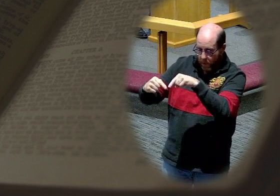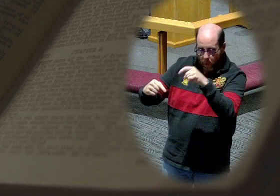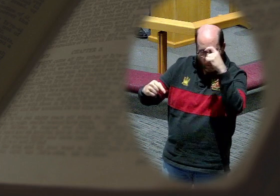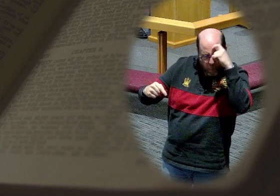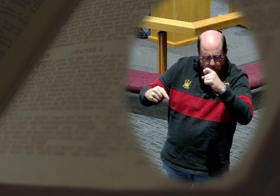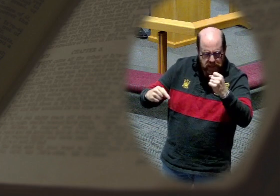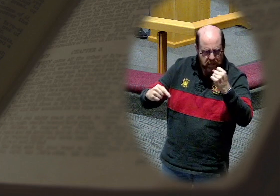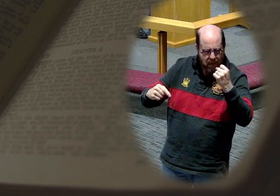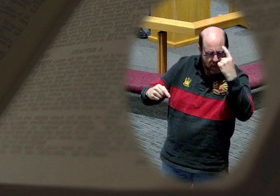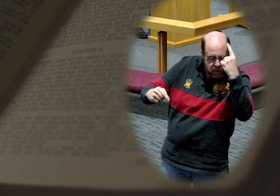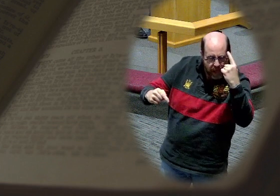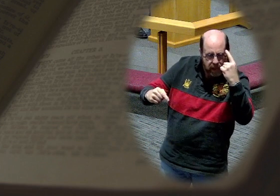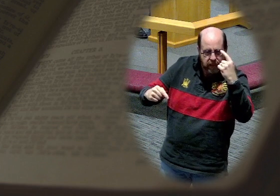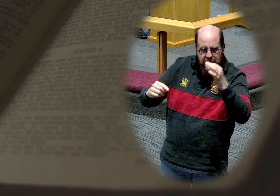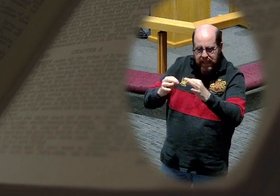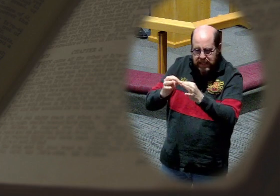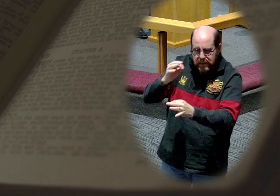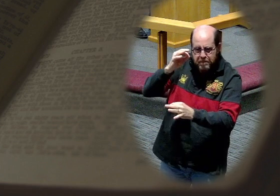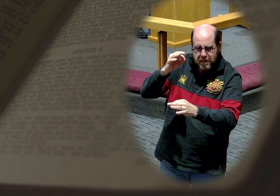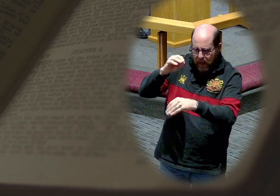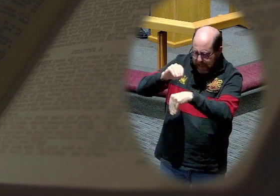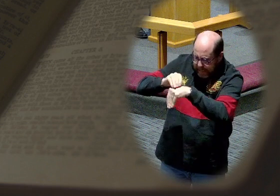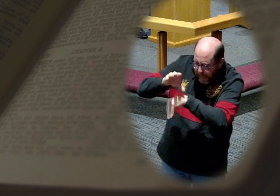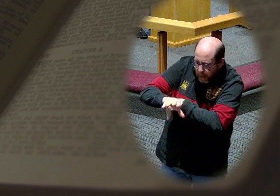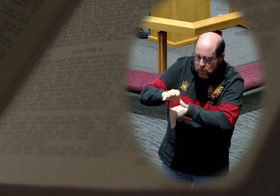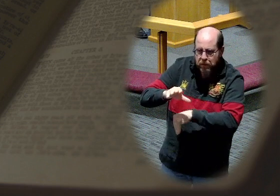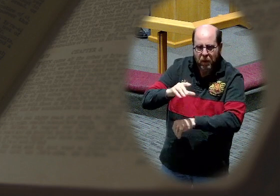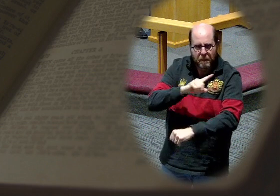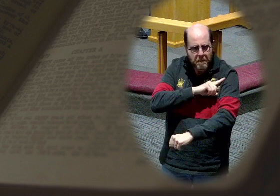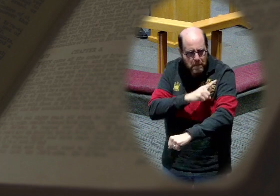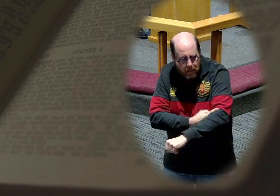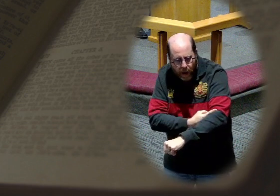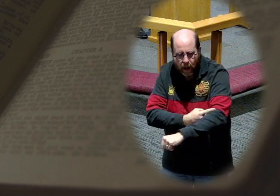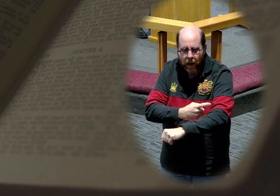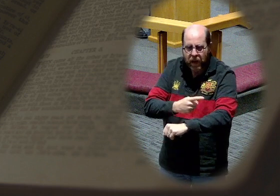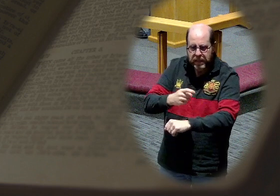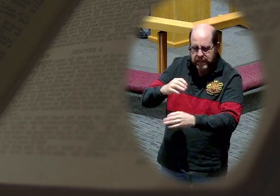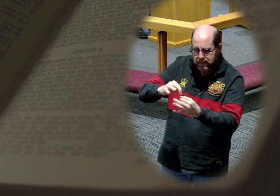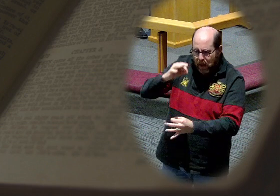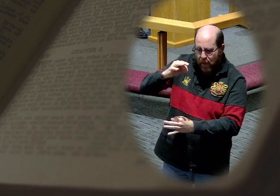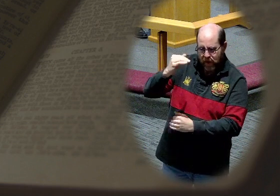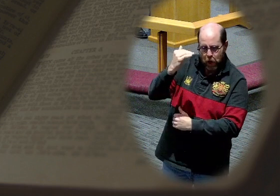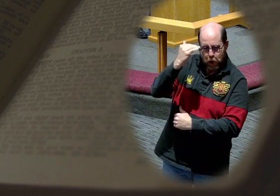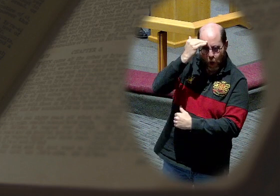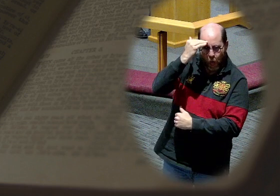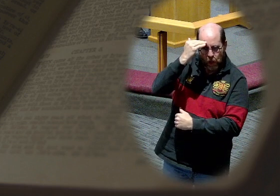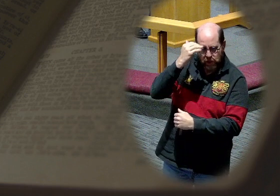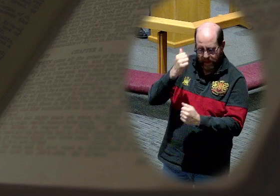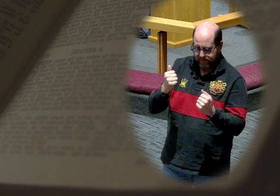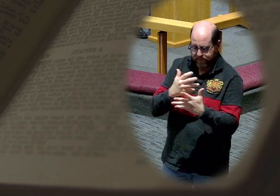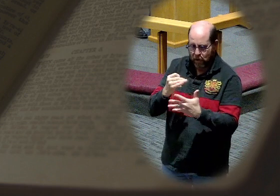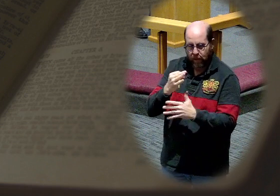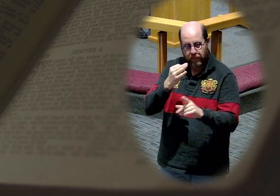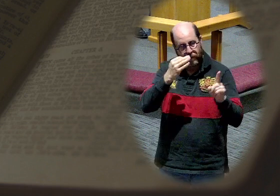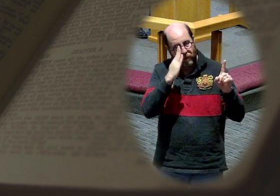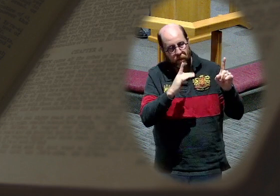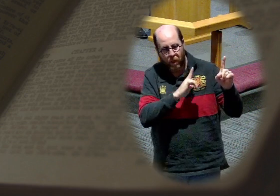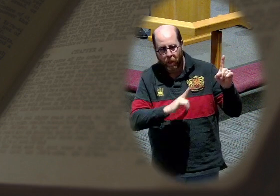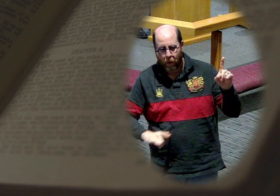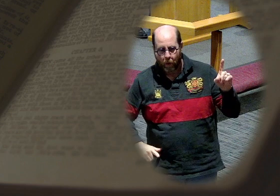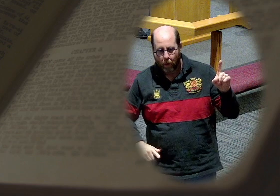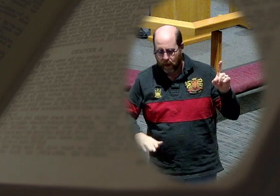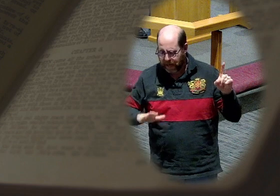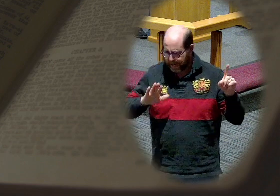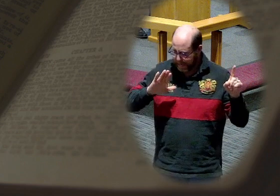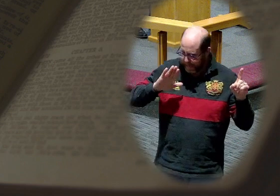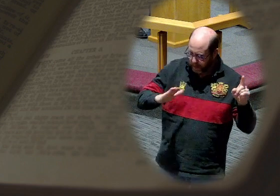and understanding, the Spirit of counsel and might, the Spirit of knowledge and the fear of the Lord. And his